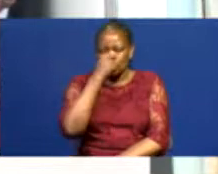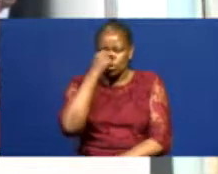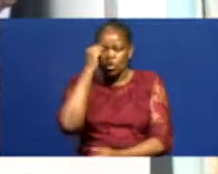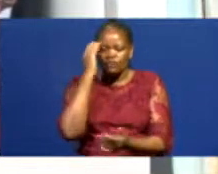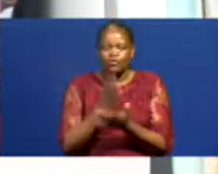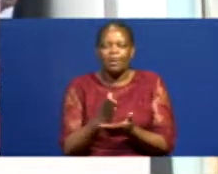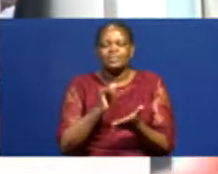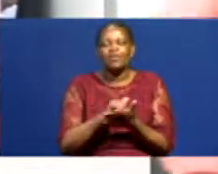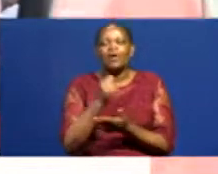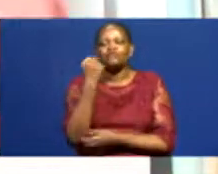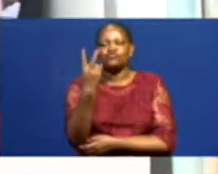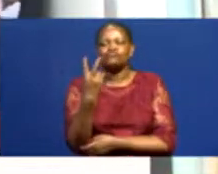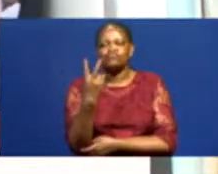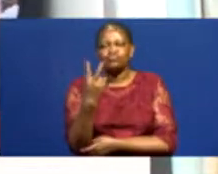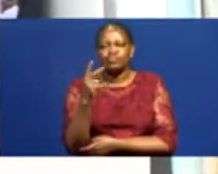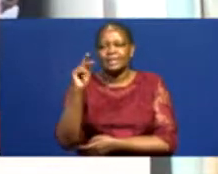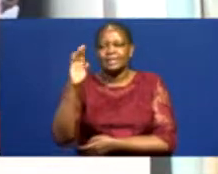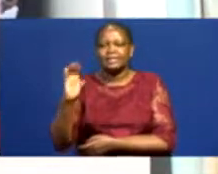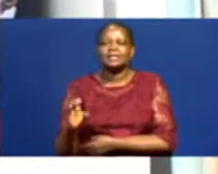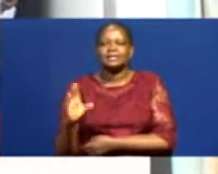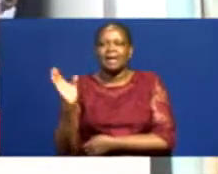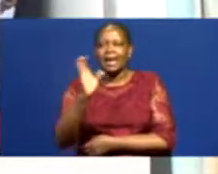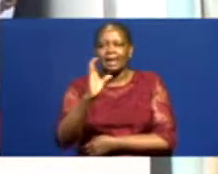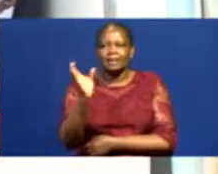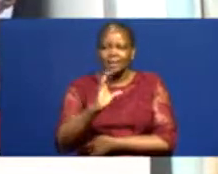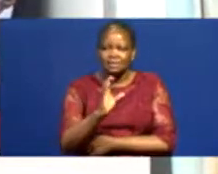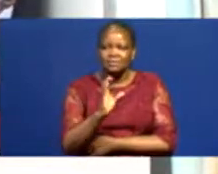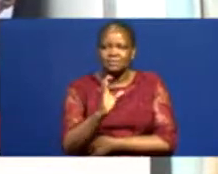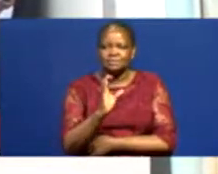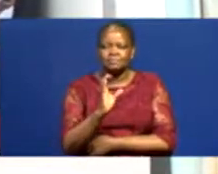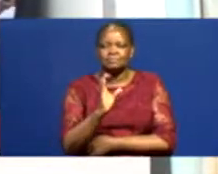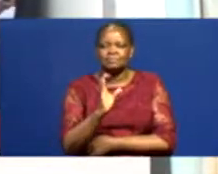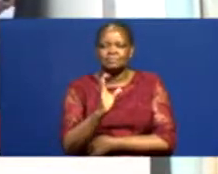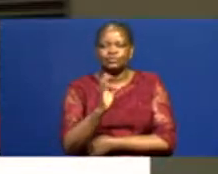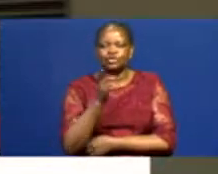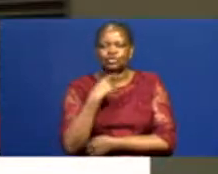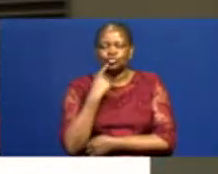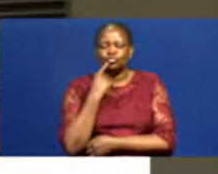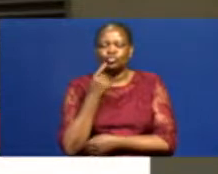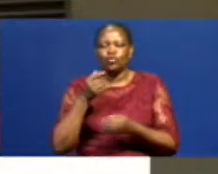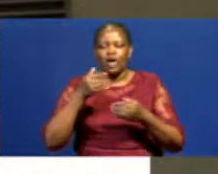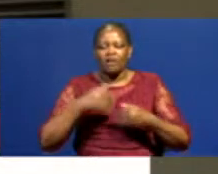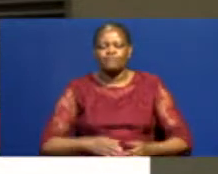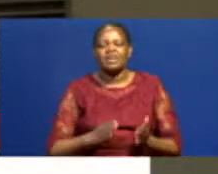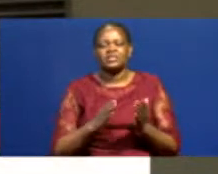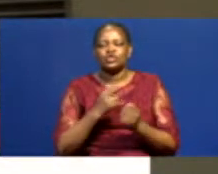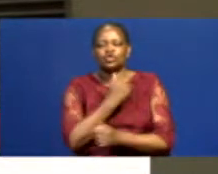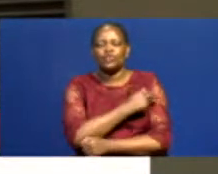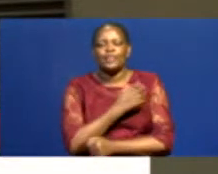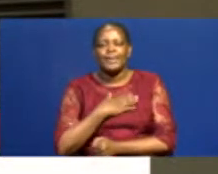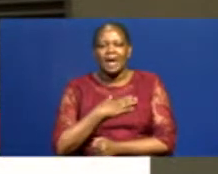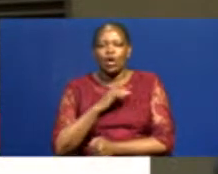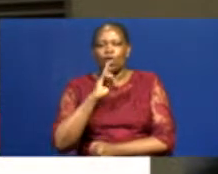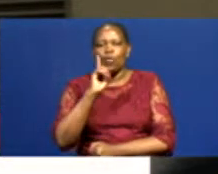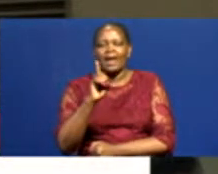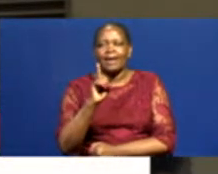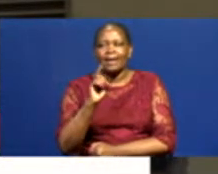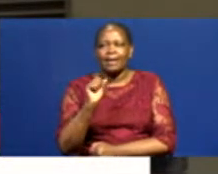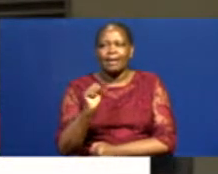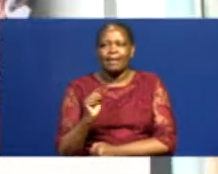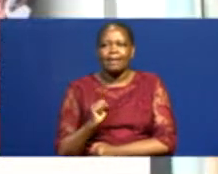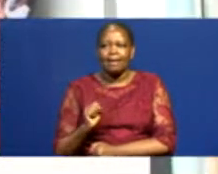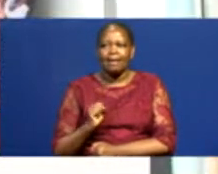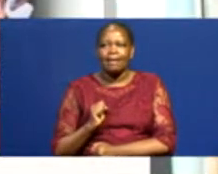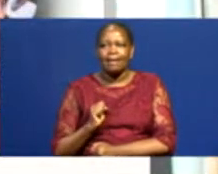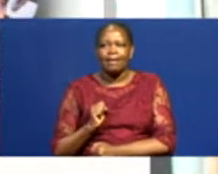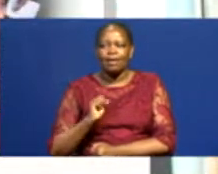have two KCSE candidates who delivered in our hospital. One girl